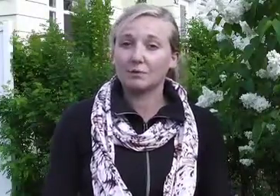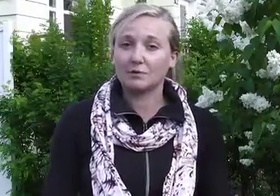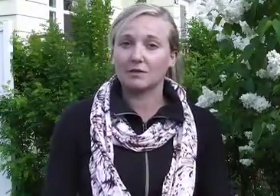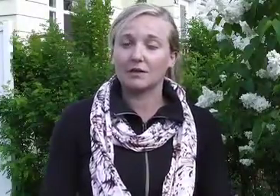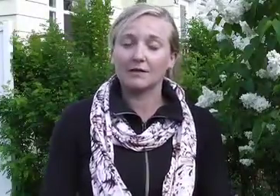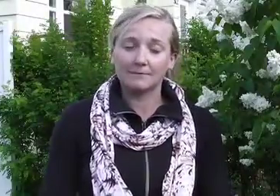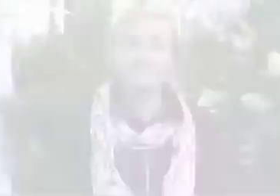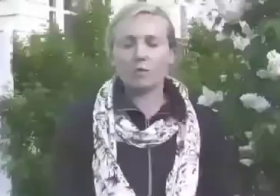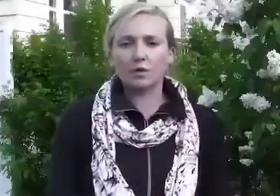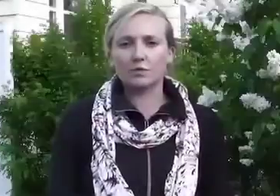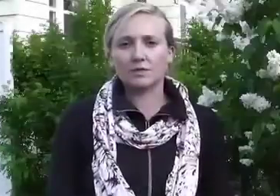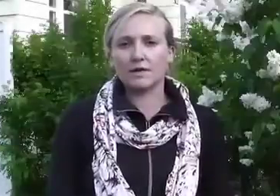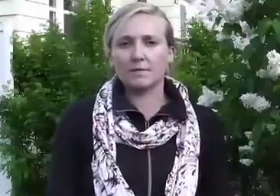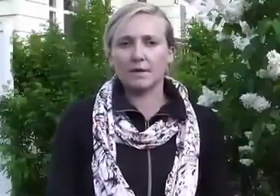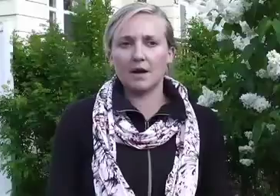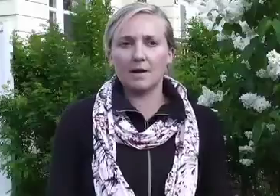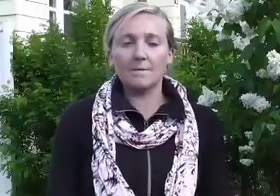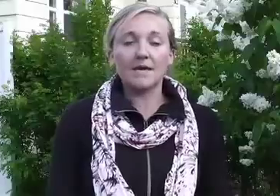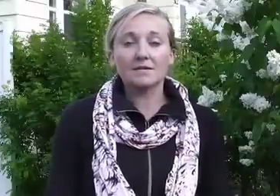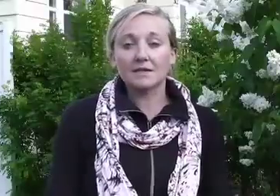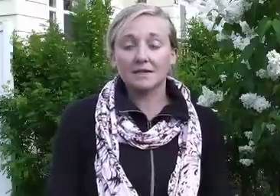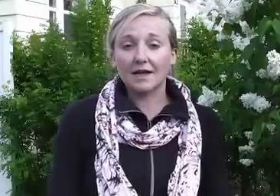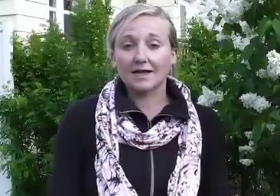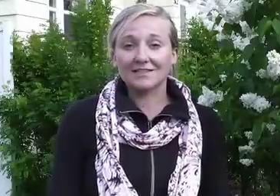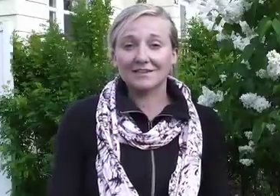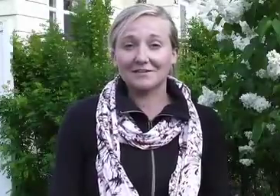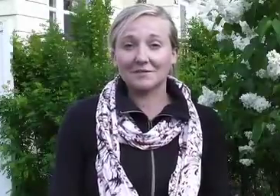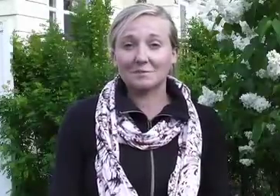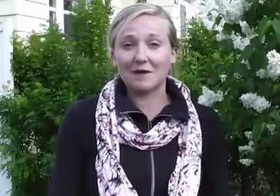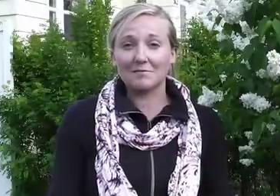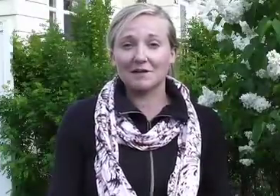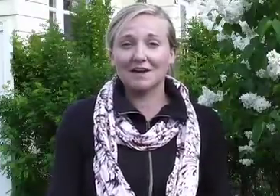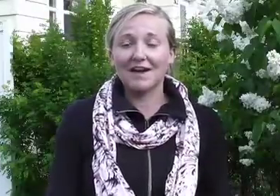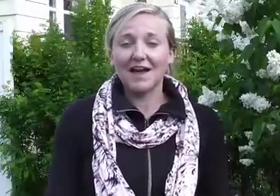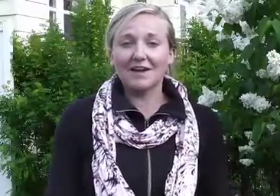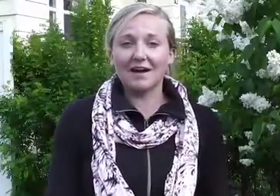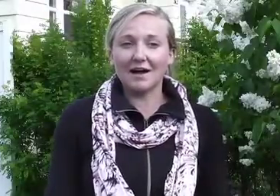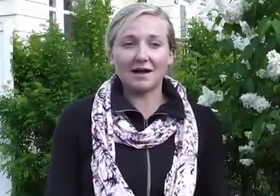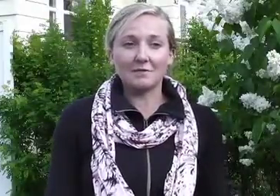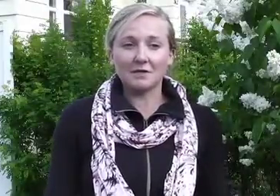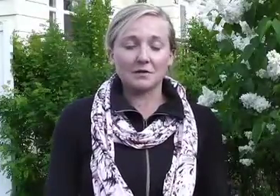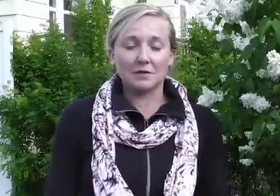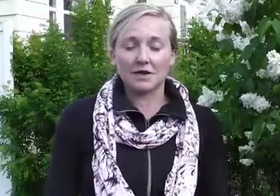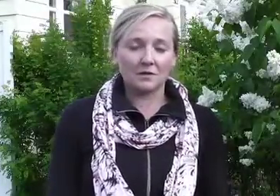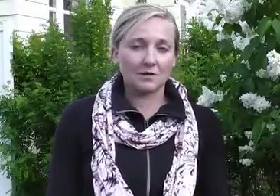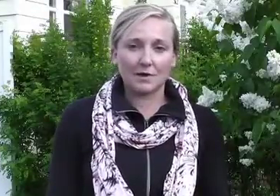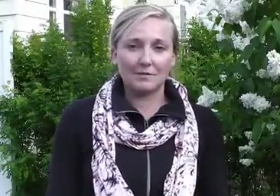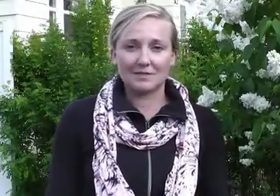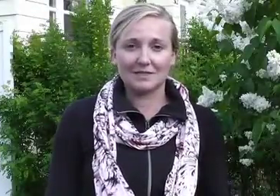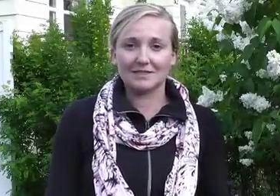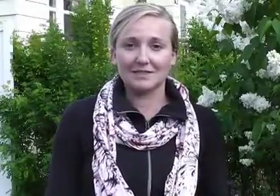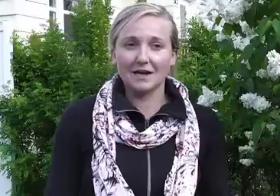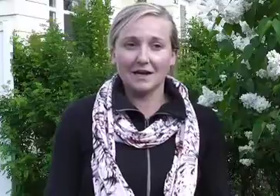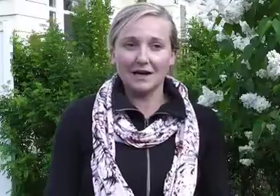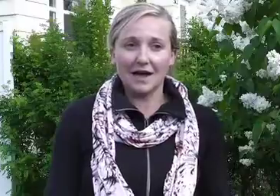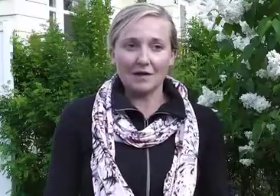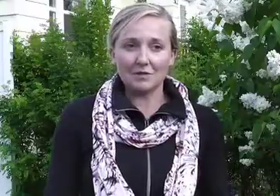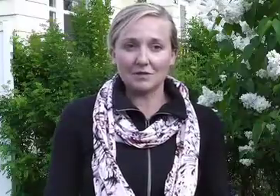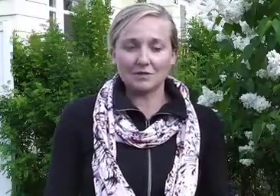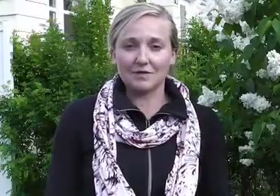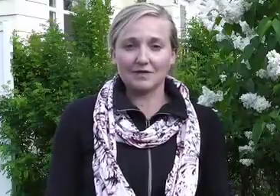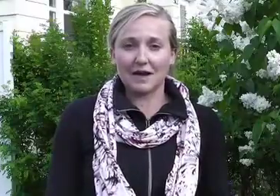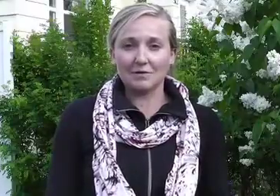and personally. I've worked with some amazing clients that have inspired me. And I'm telling you, when I started my business,